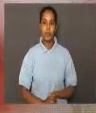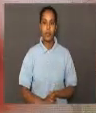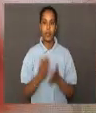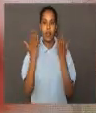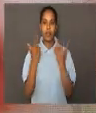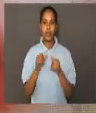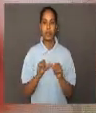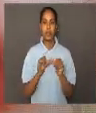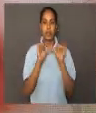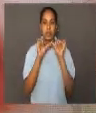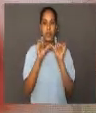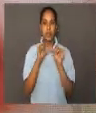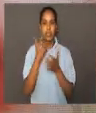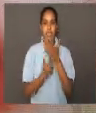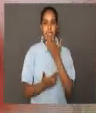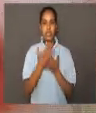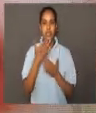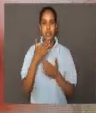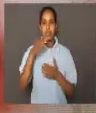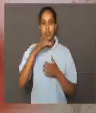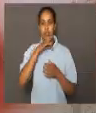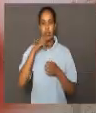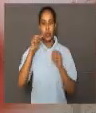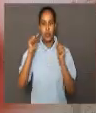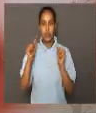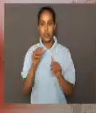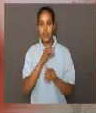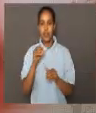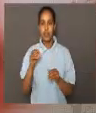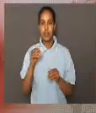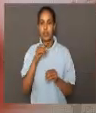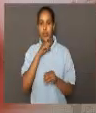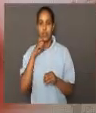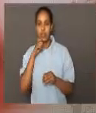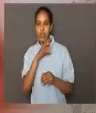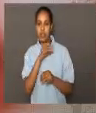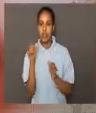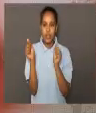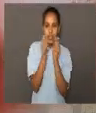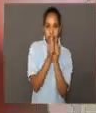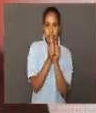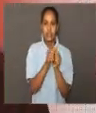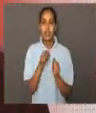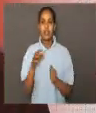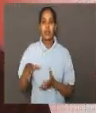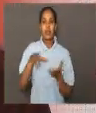Let us move on and discuss solutions of solids in liquids.